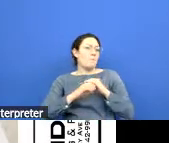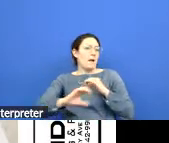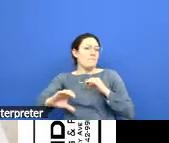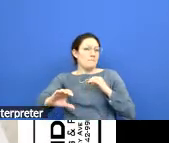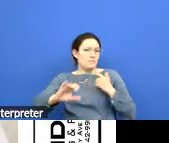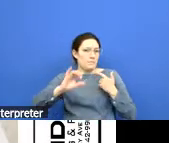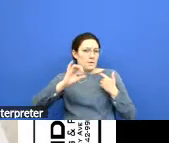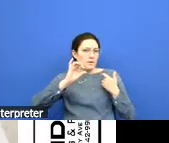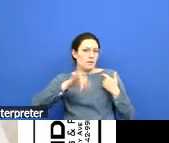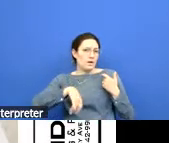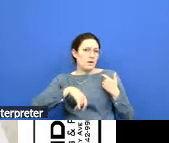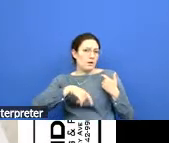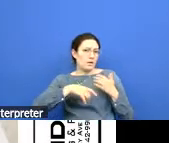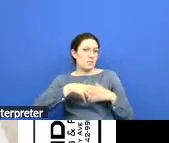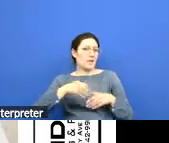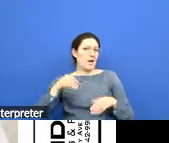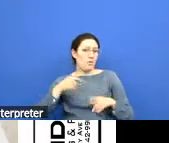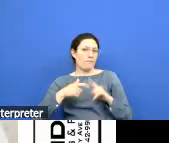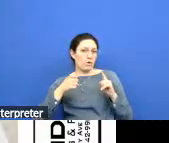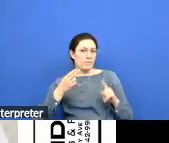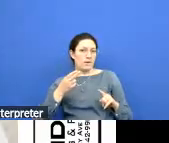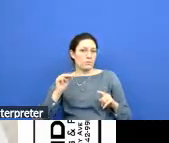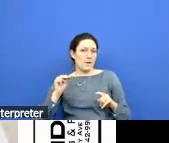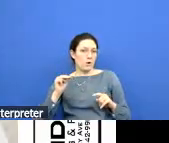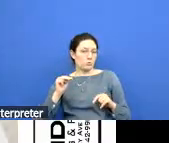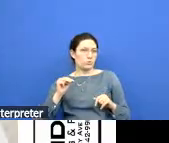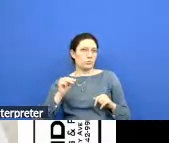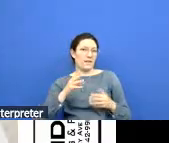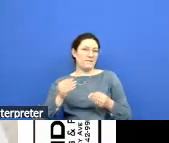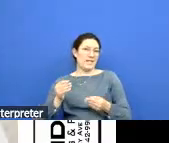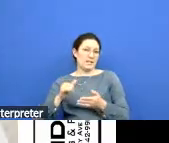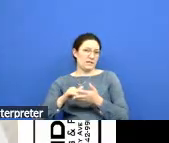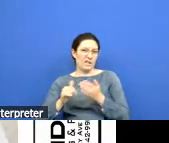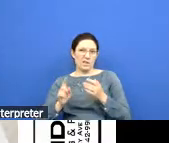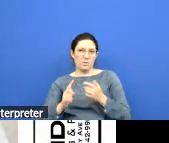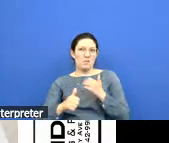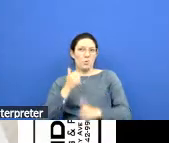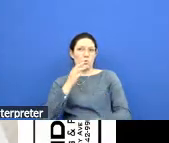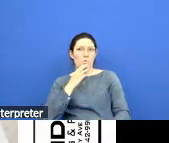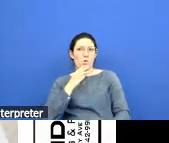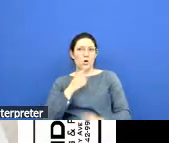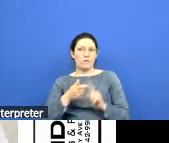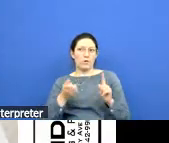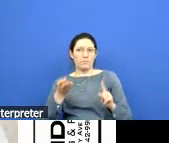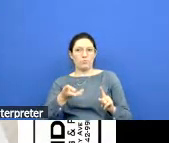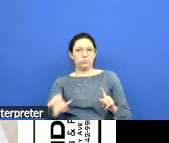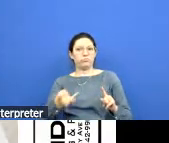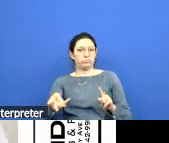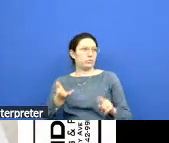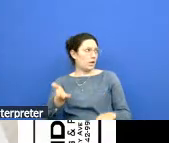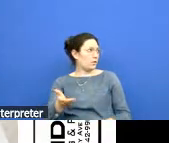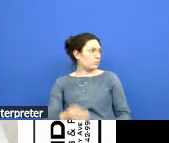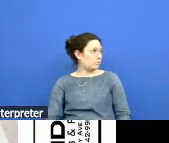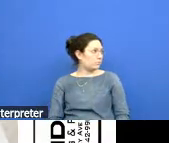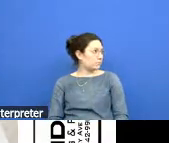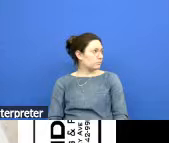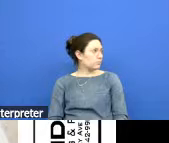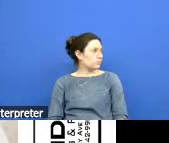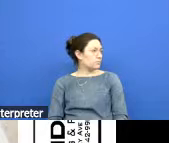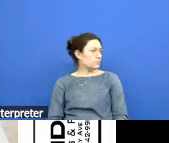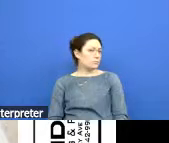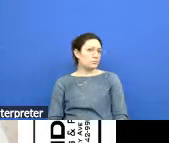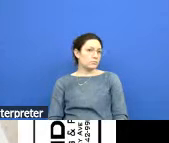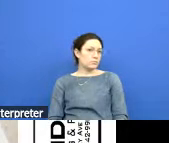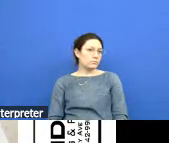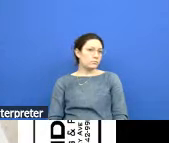out from Heritage Meadows that feeds, that's where the bulk of the water comes from. So I was gonna say, we're,